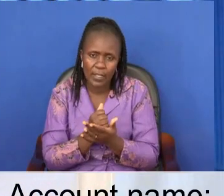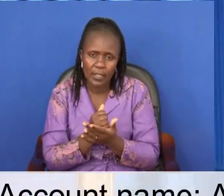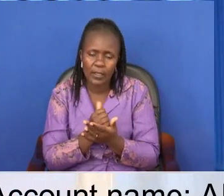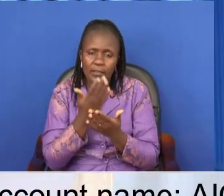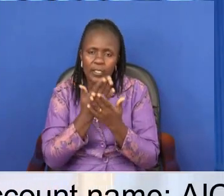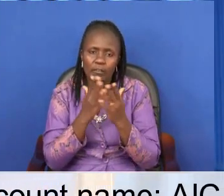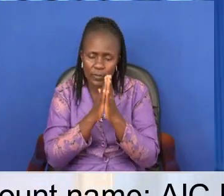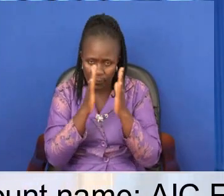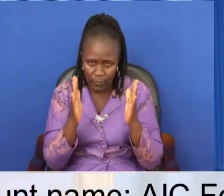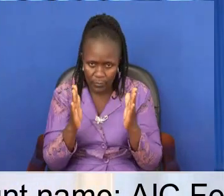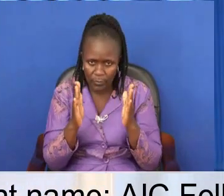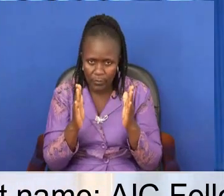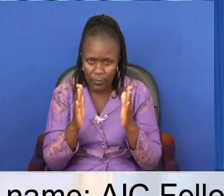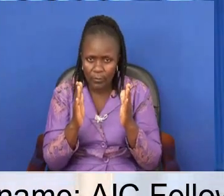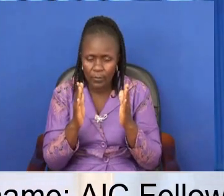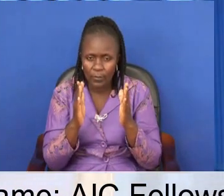And thank you so much,